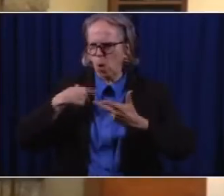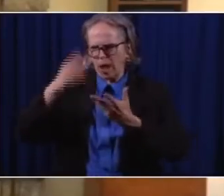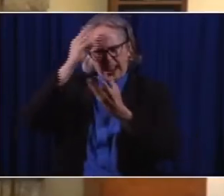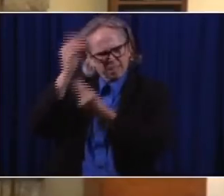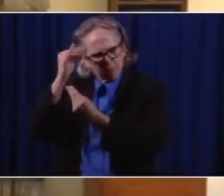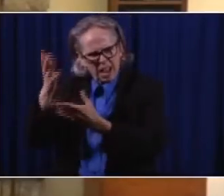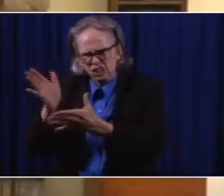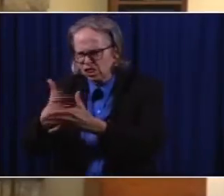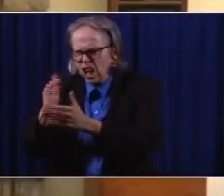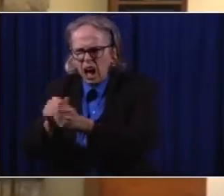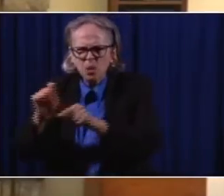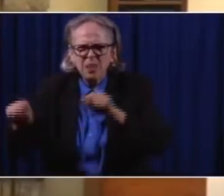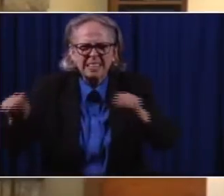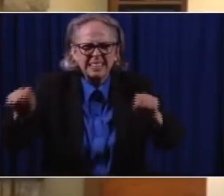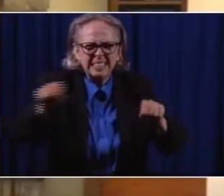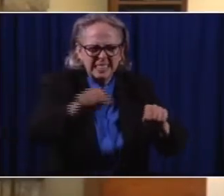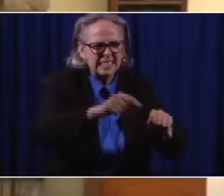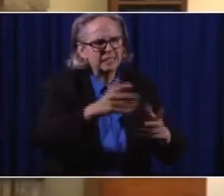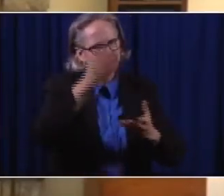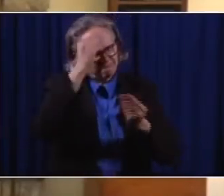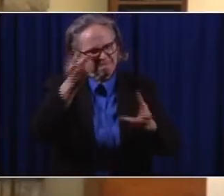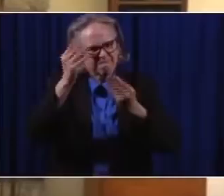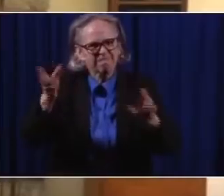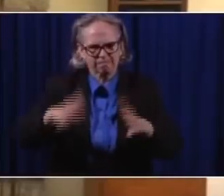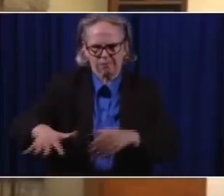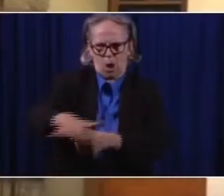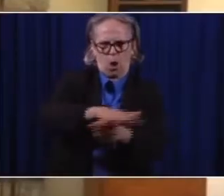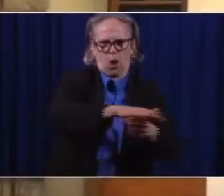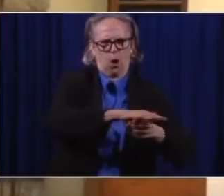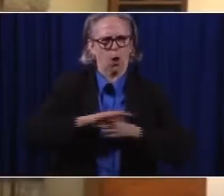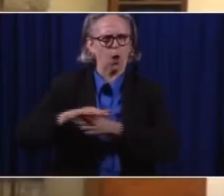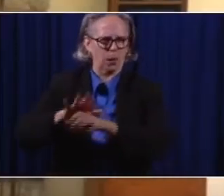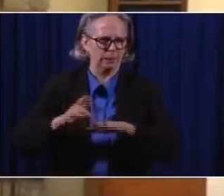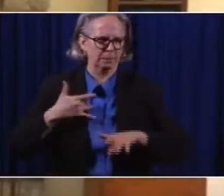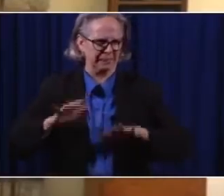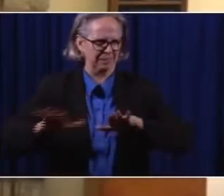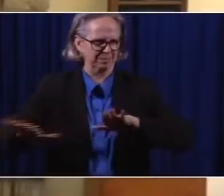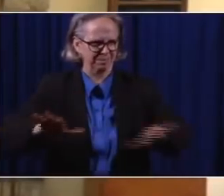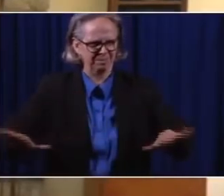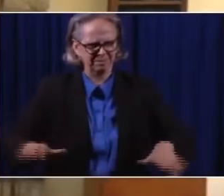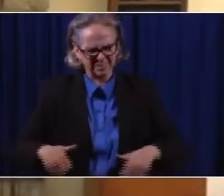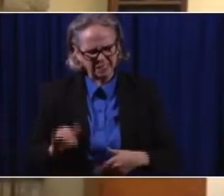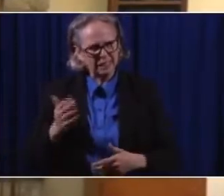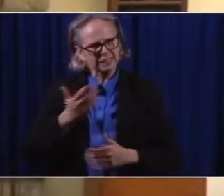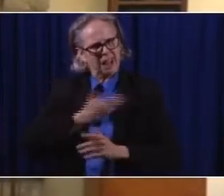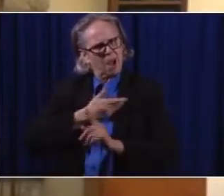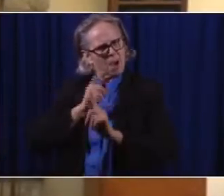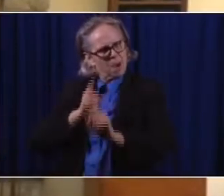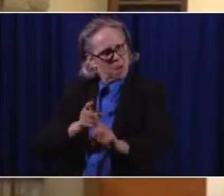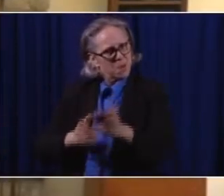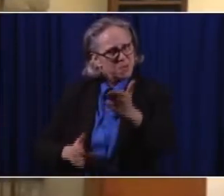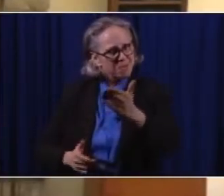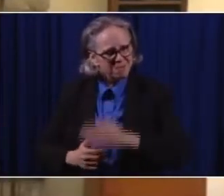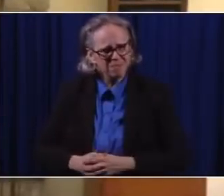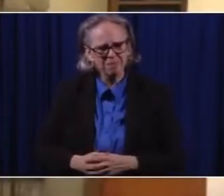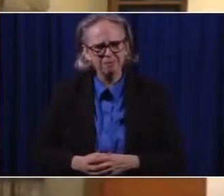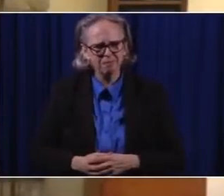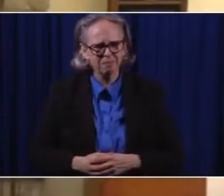people along. Because ultimately, you know, I work for the people of the state of